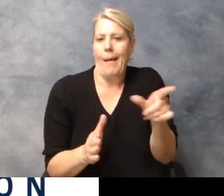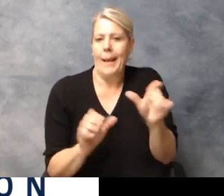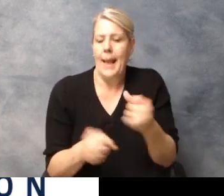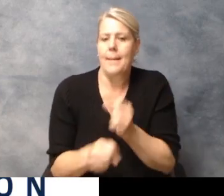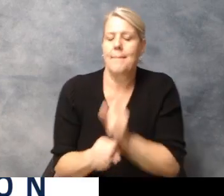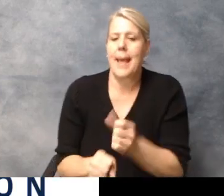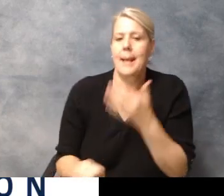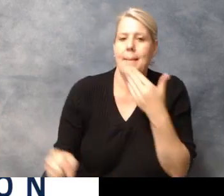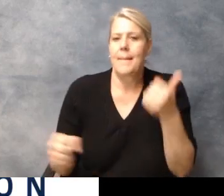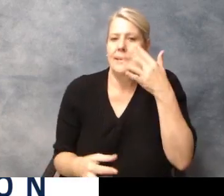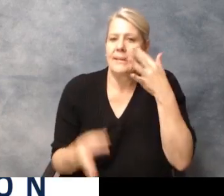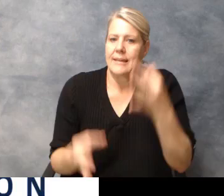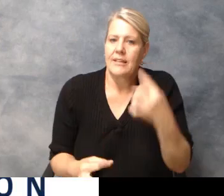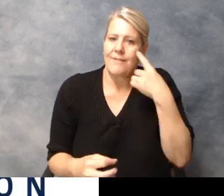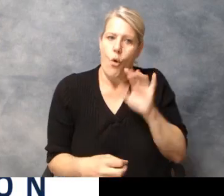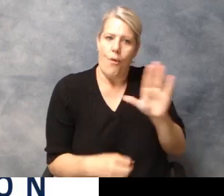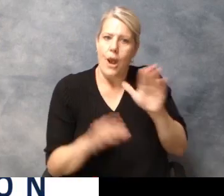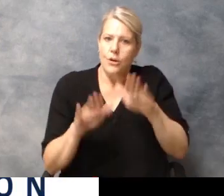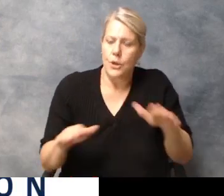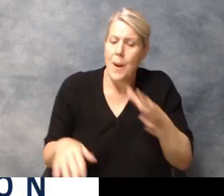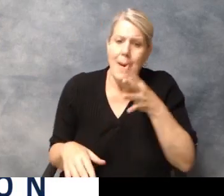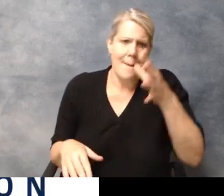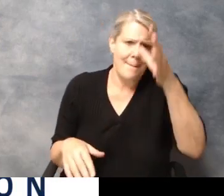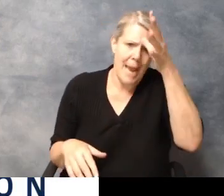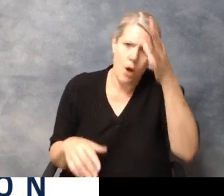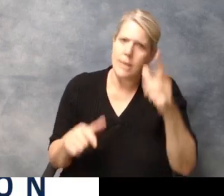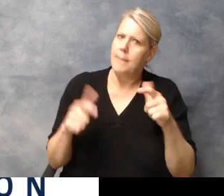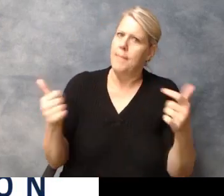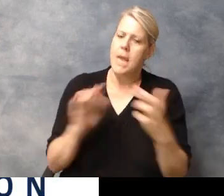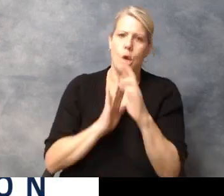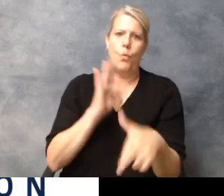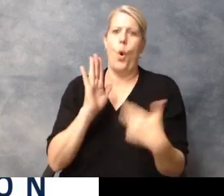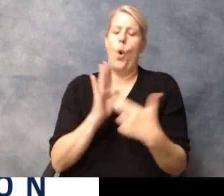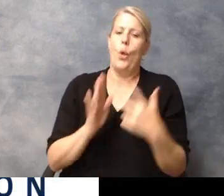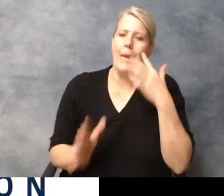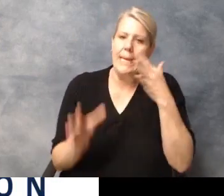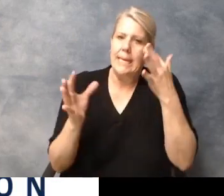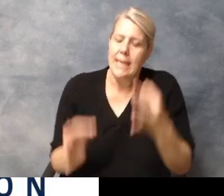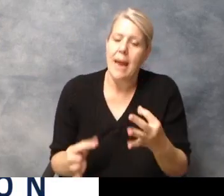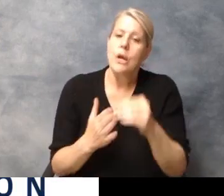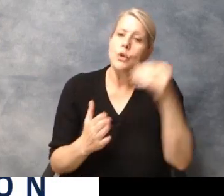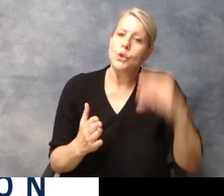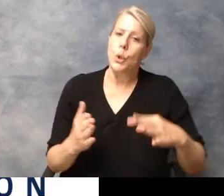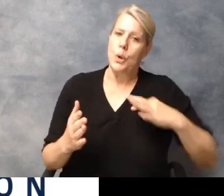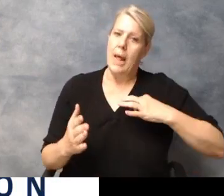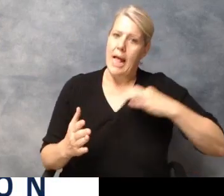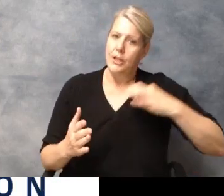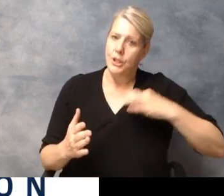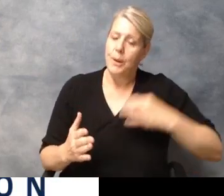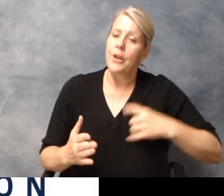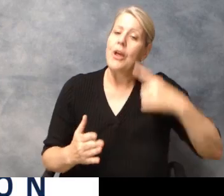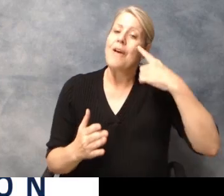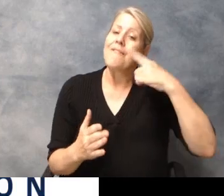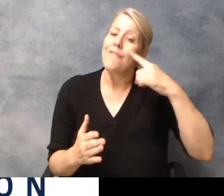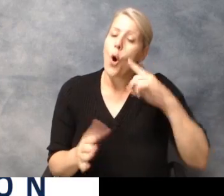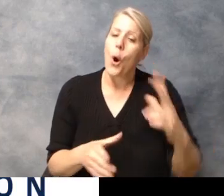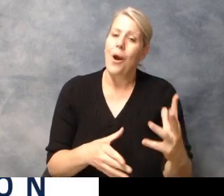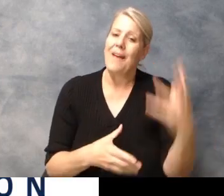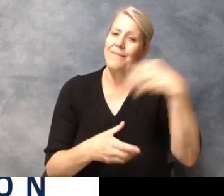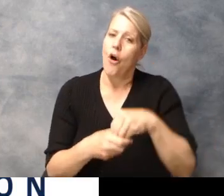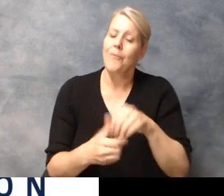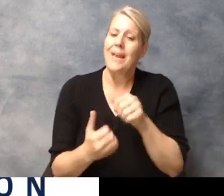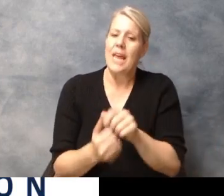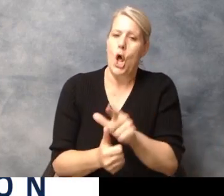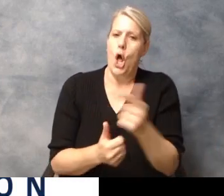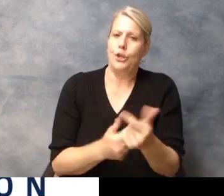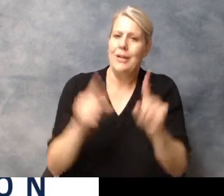children. Parents play a huge role in determining student eligibility for participation in the alternate assessment, and they